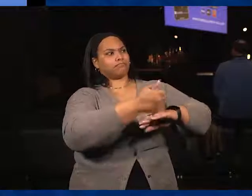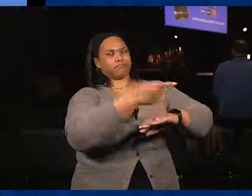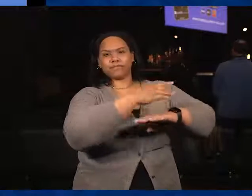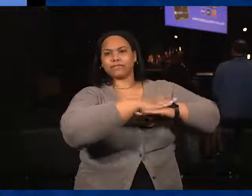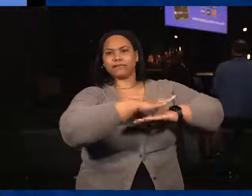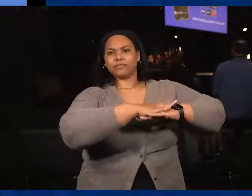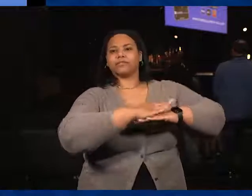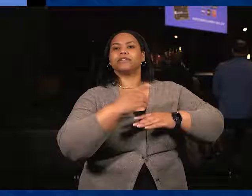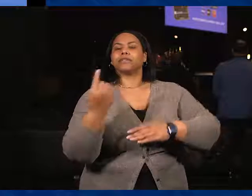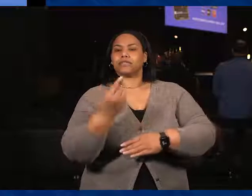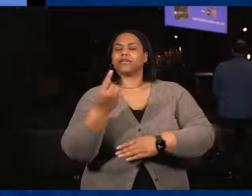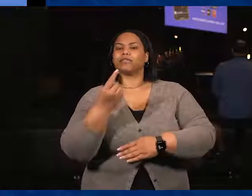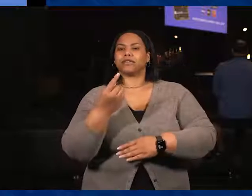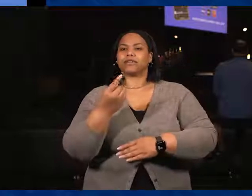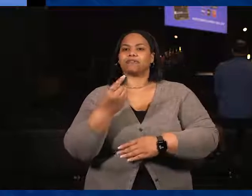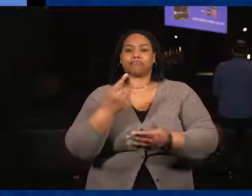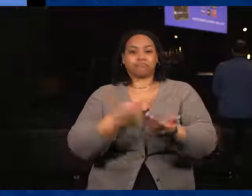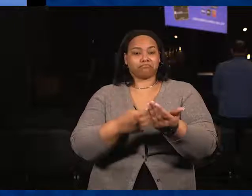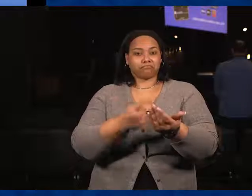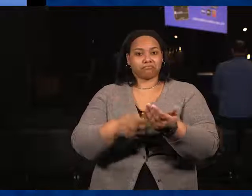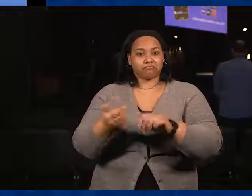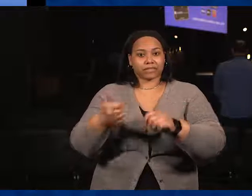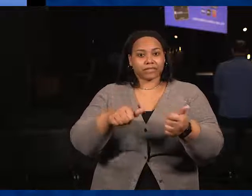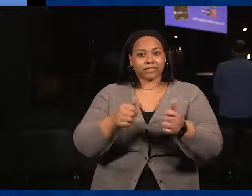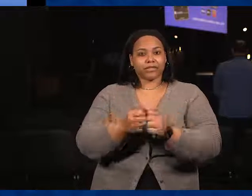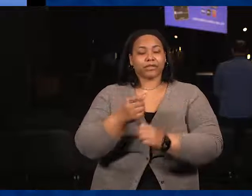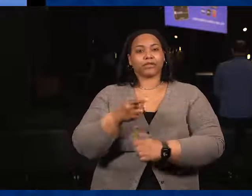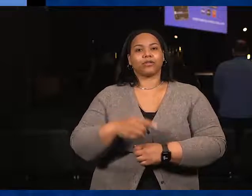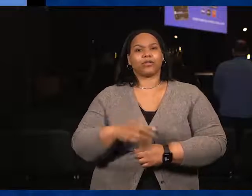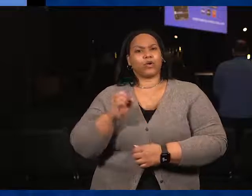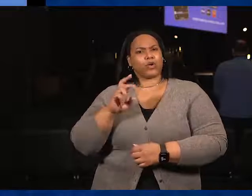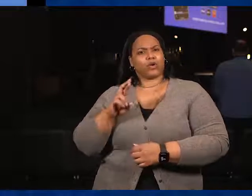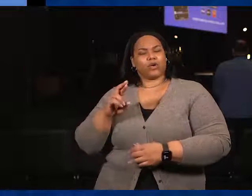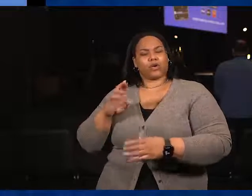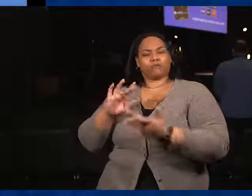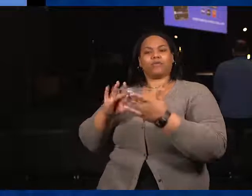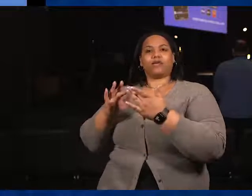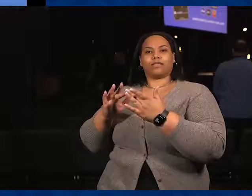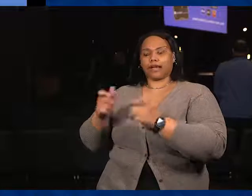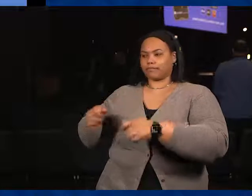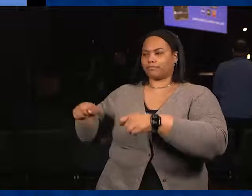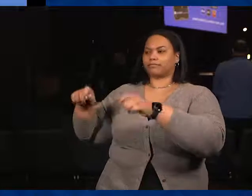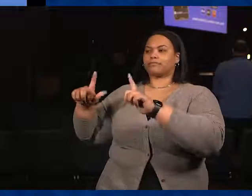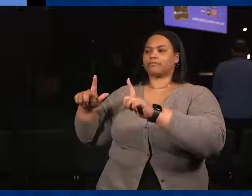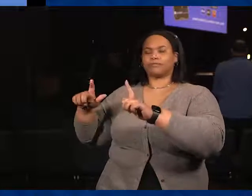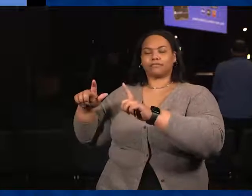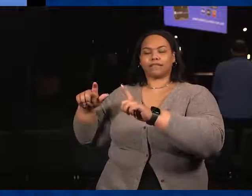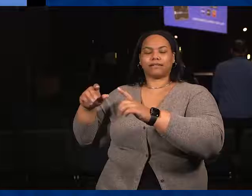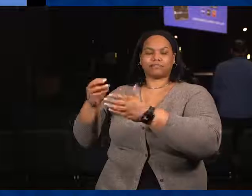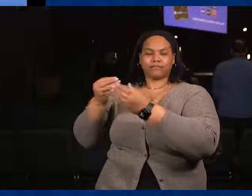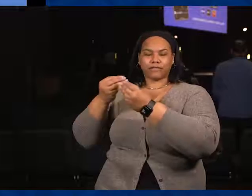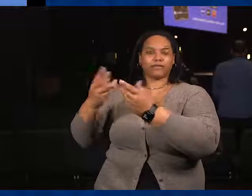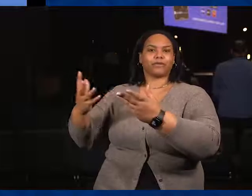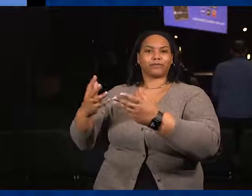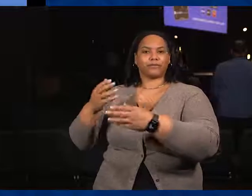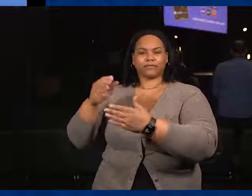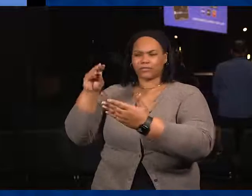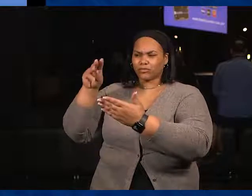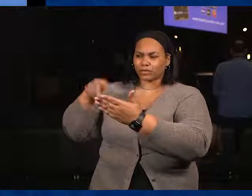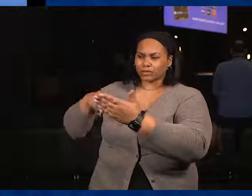there who will talk to you about getting baptized, or there's, you can go online and get more information in regards to that. But we would love to talk to you about